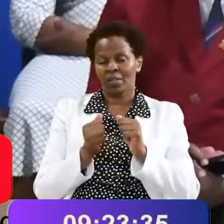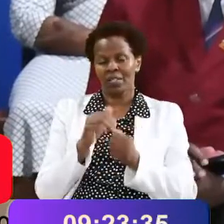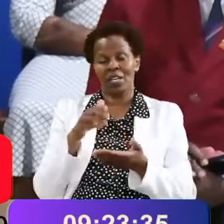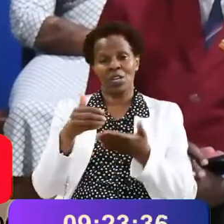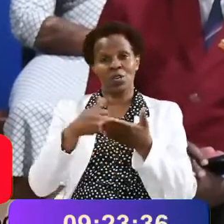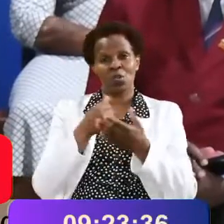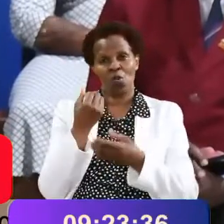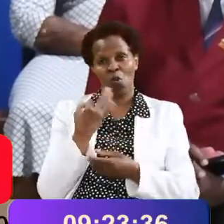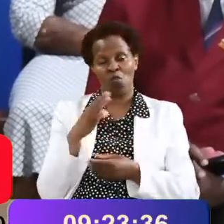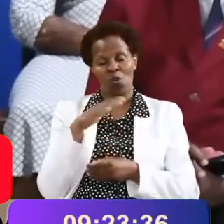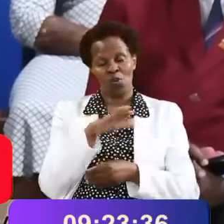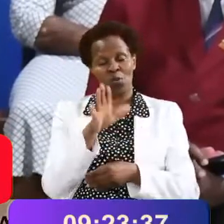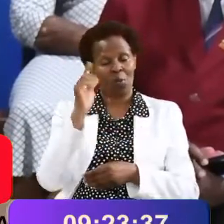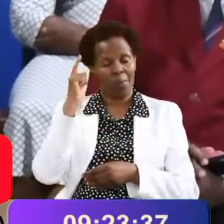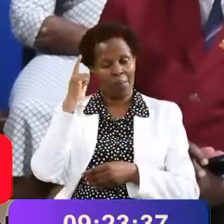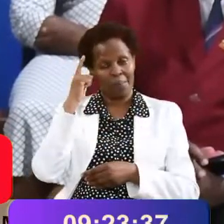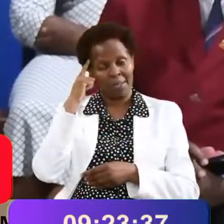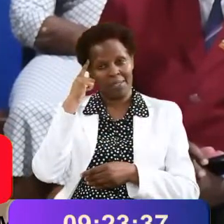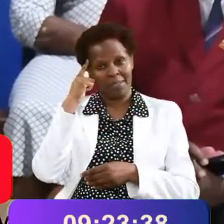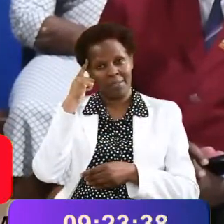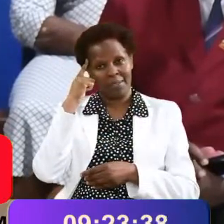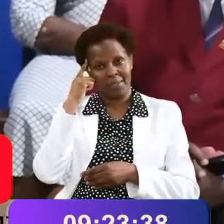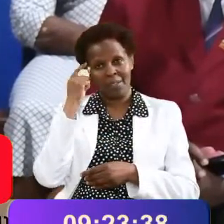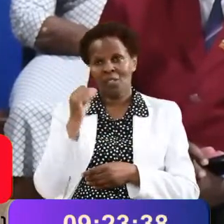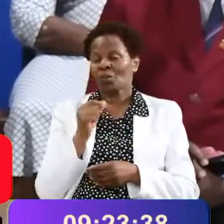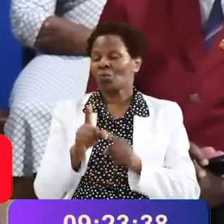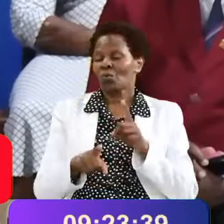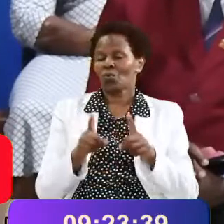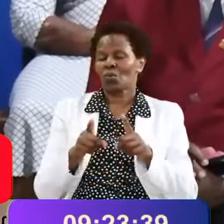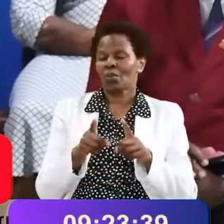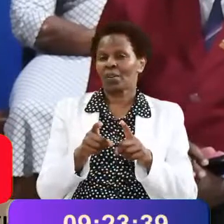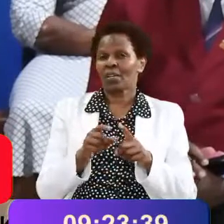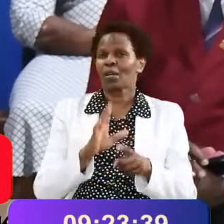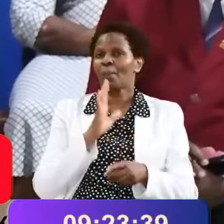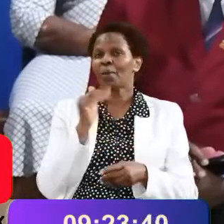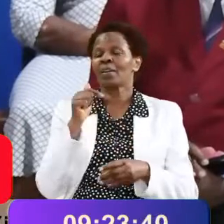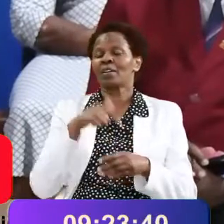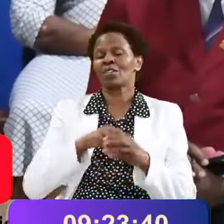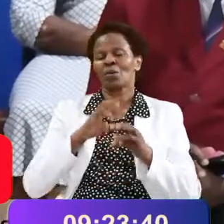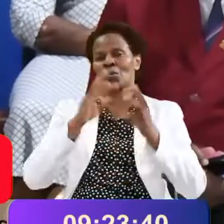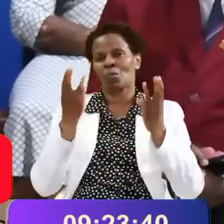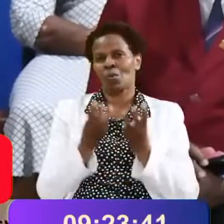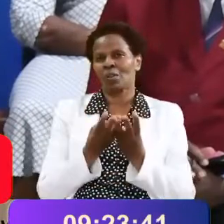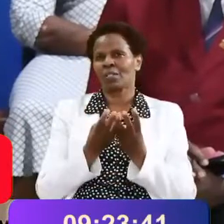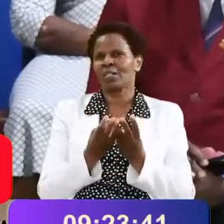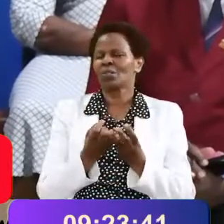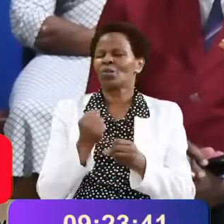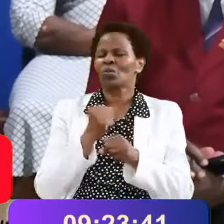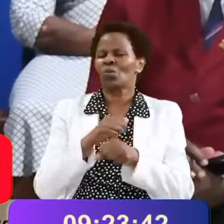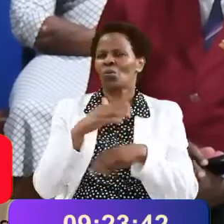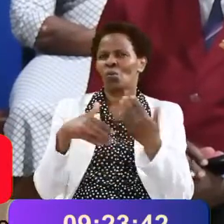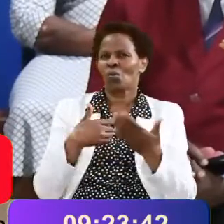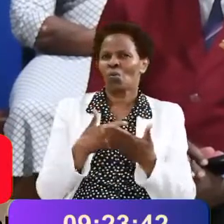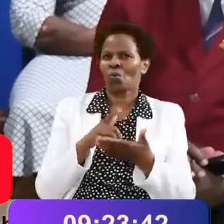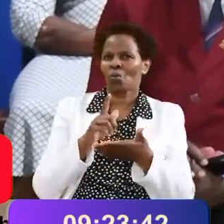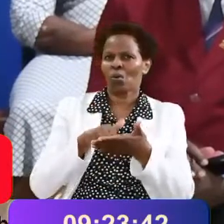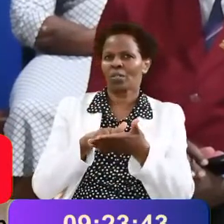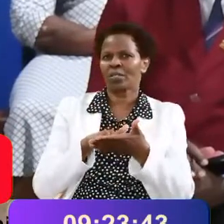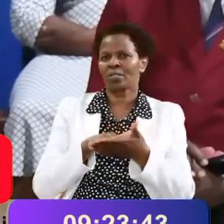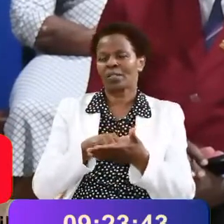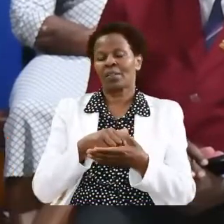able to love the world and walking in the things of the world or doing the things that the world will do, and then you say